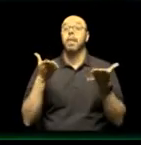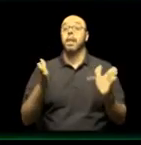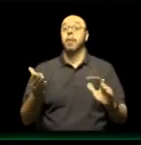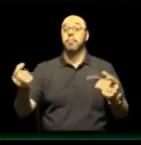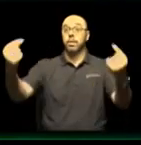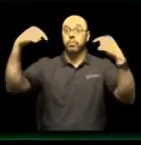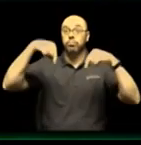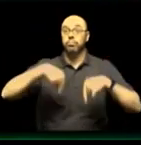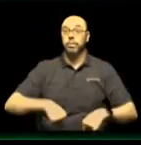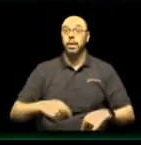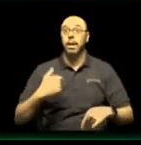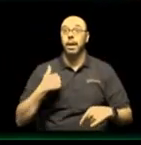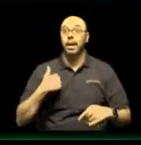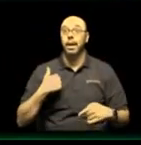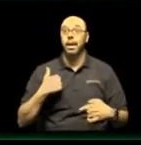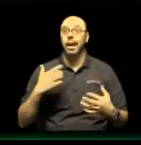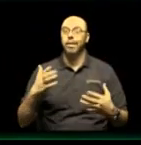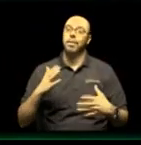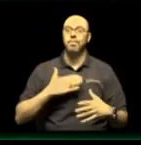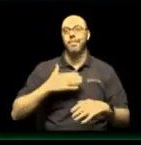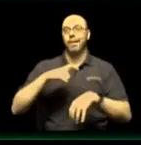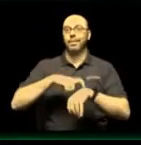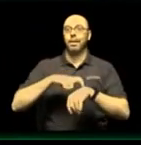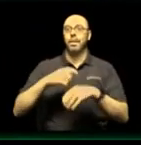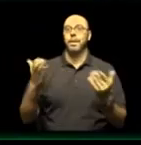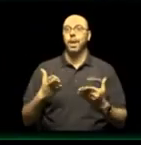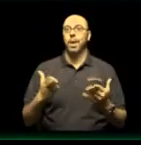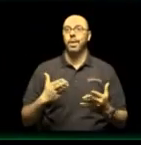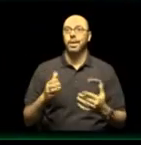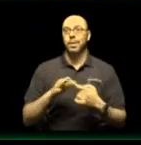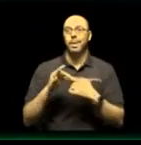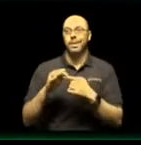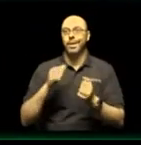here, and I was really good time here, especially this one lovely